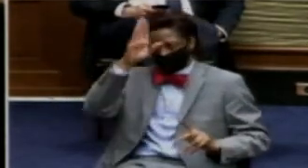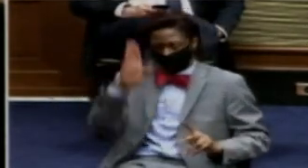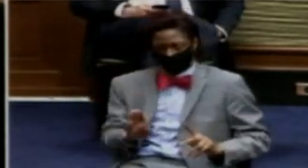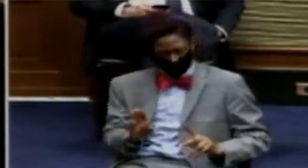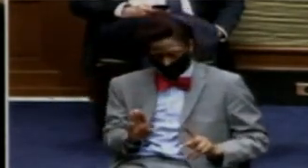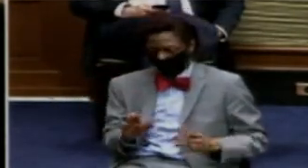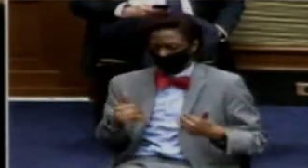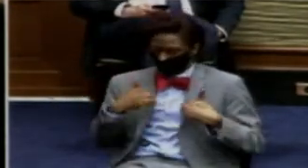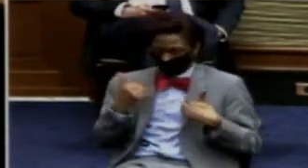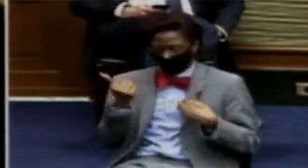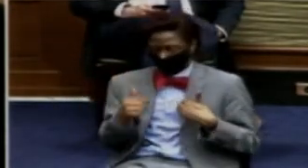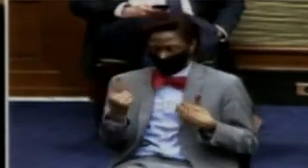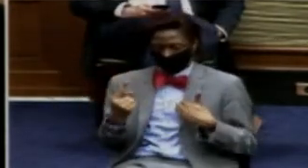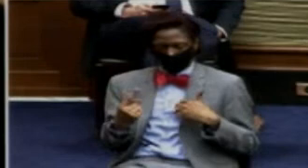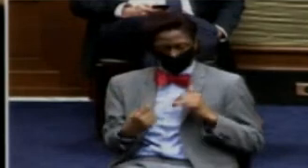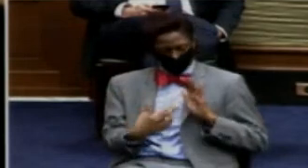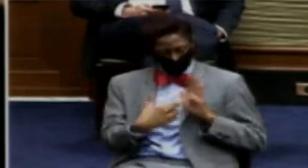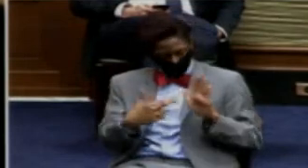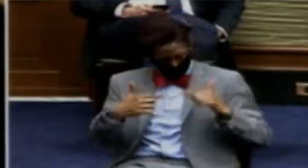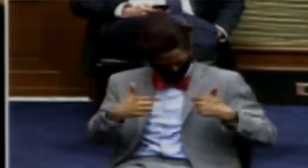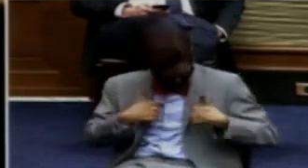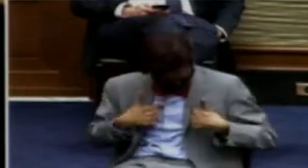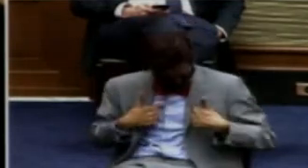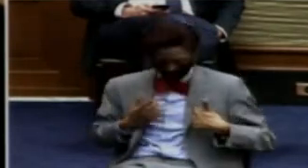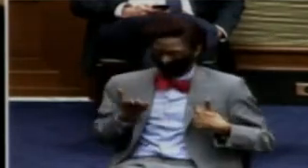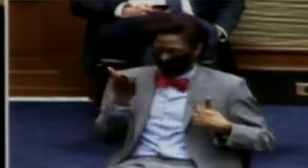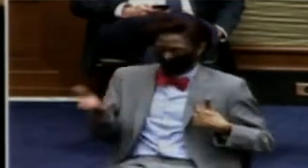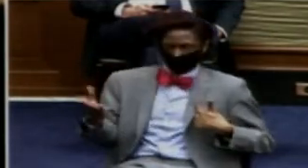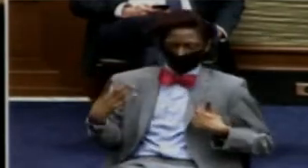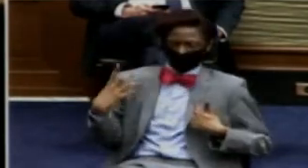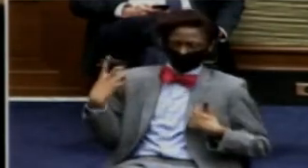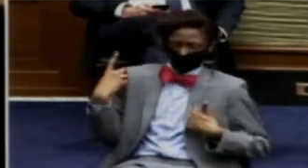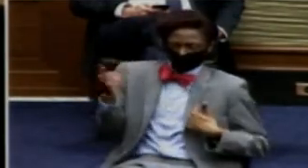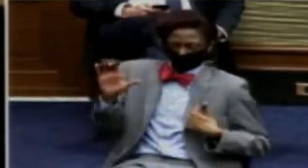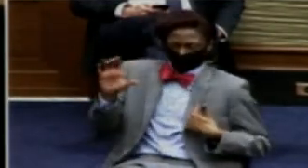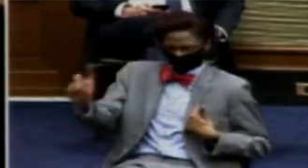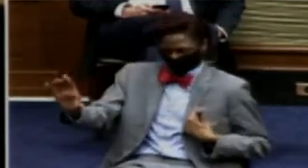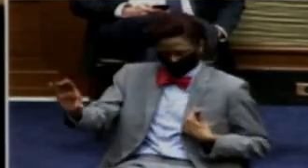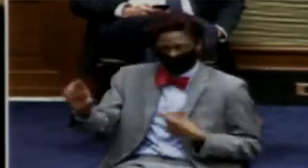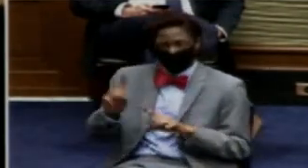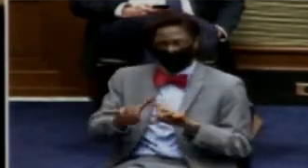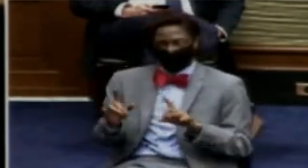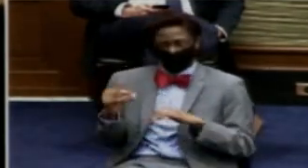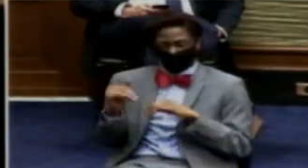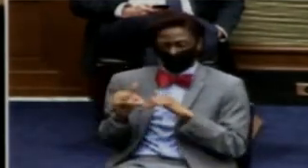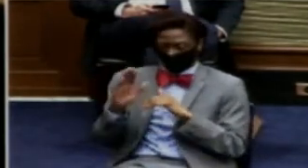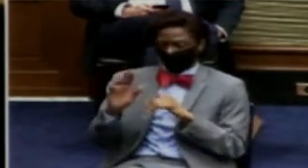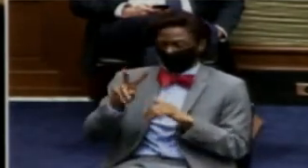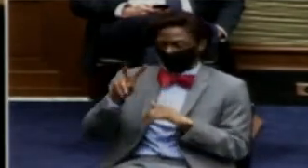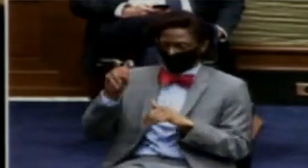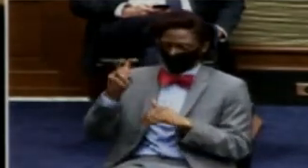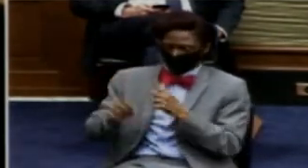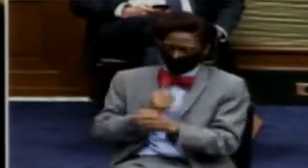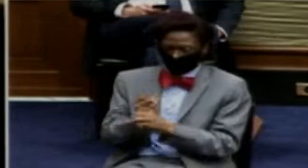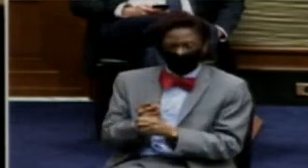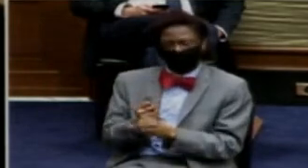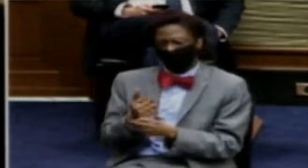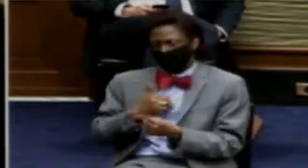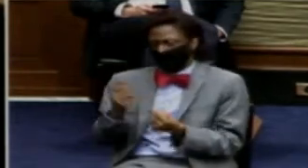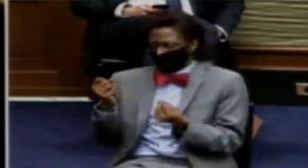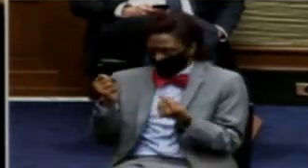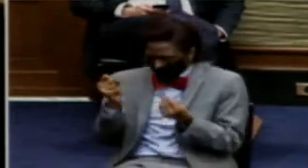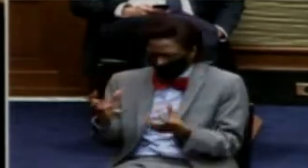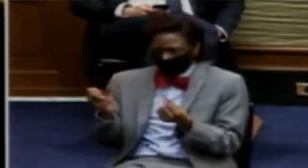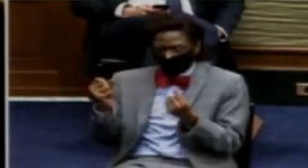meaningfully represent me on Capitol Hill. For more than 200 years, my hundreds of thousands of neighbors and